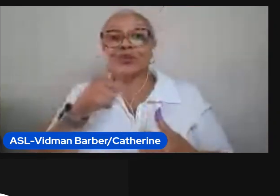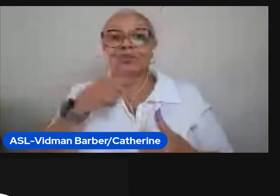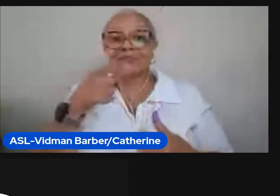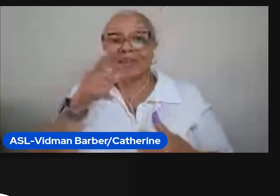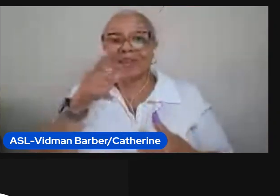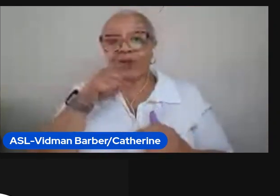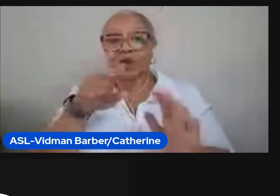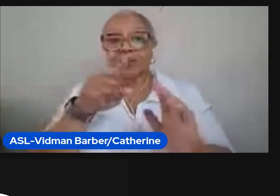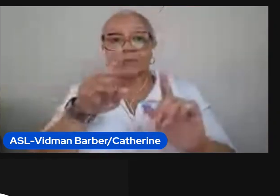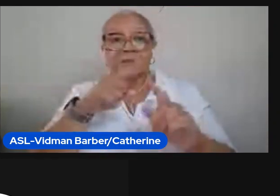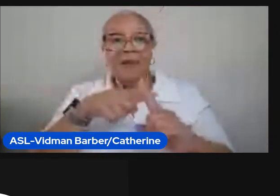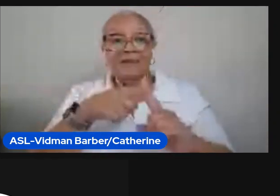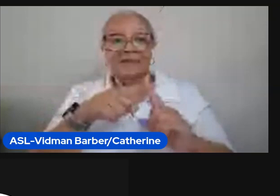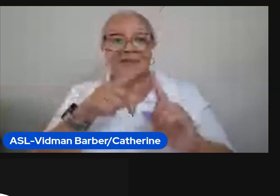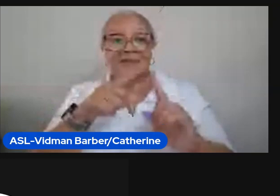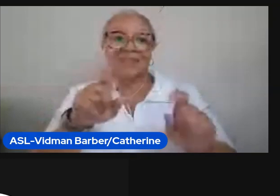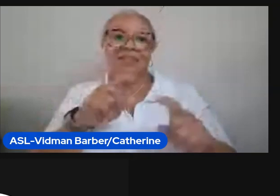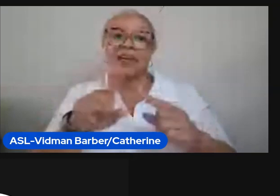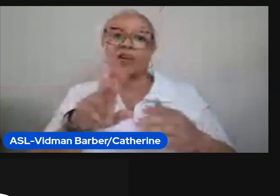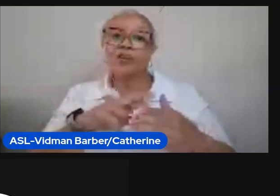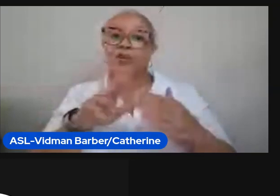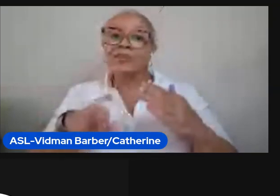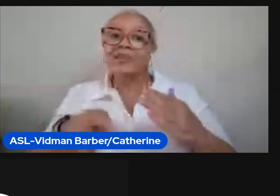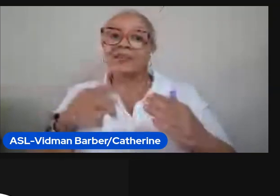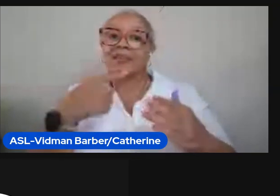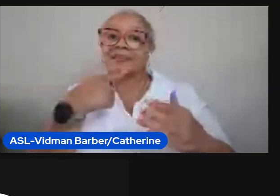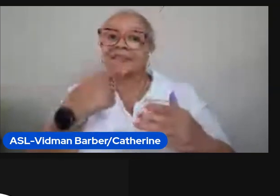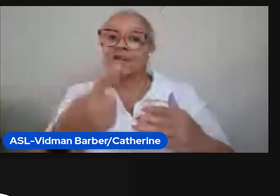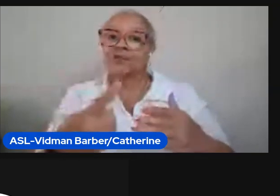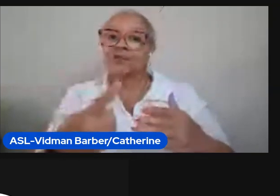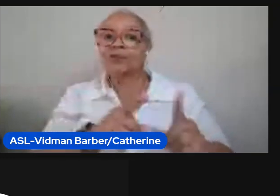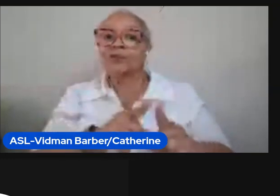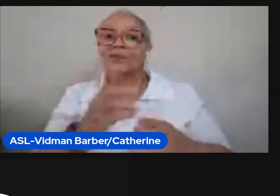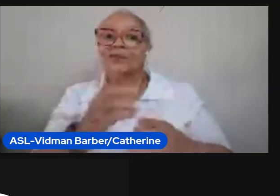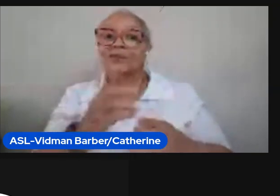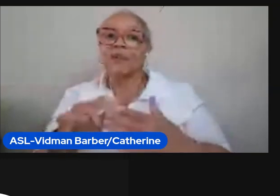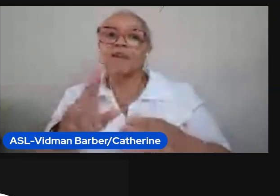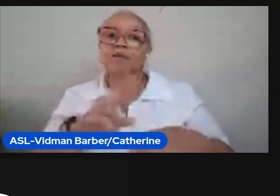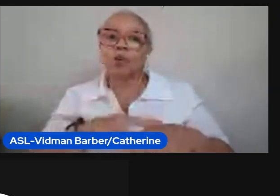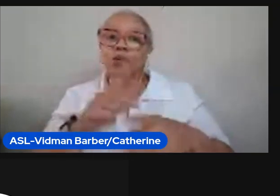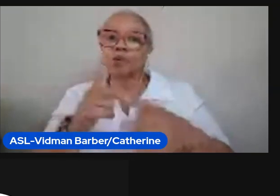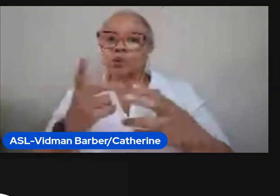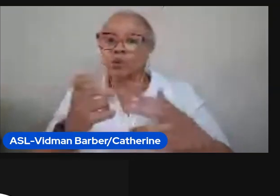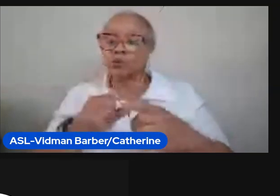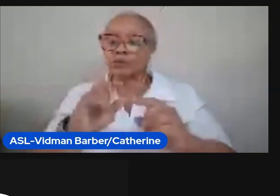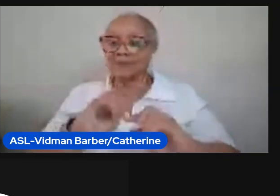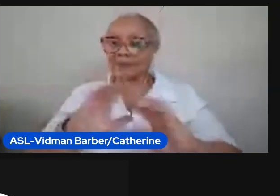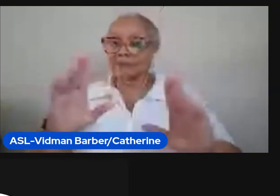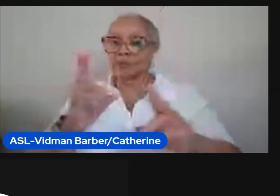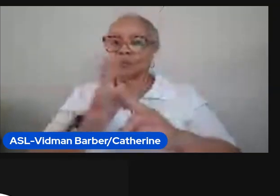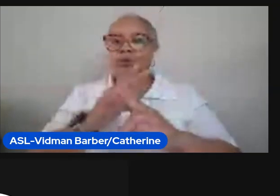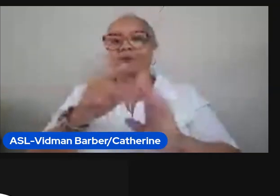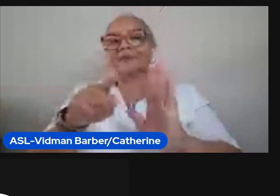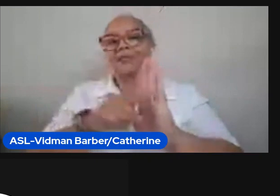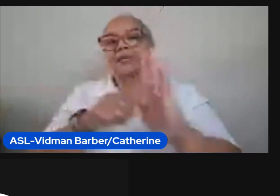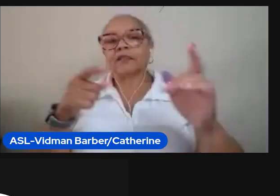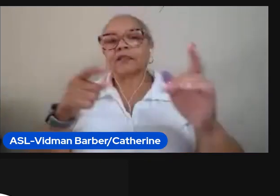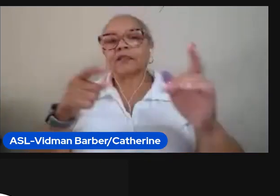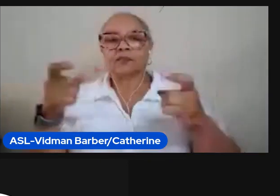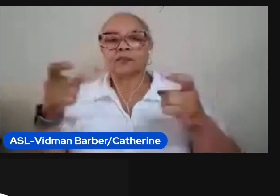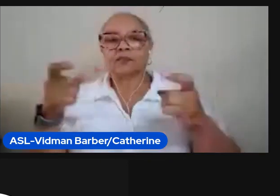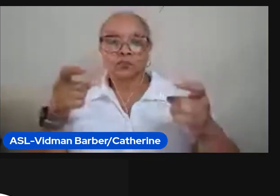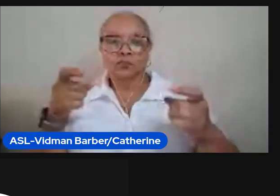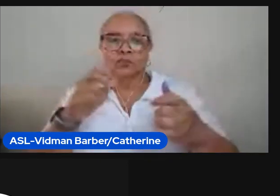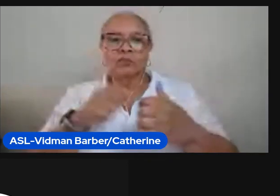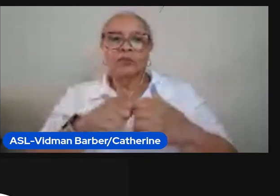but it's a result that actually tells you something. Of course, you want to clarify using negative controls that the assay, the buffers are